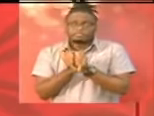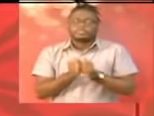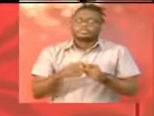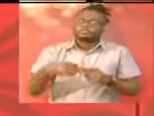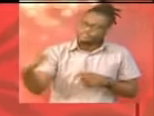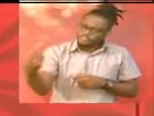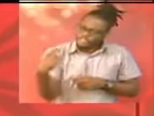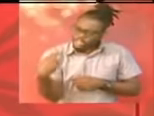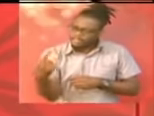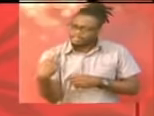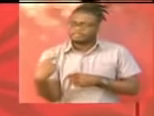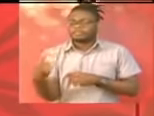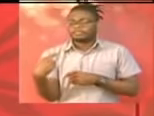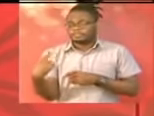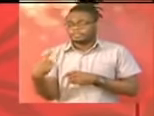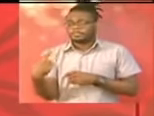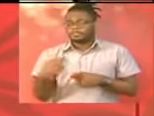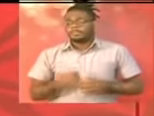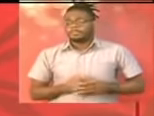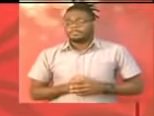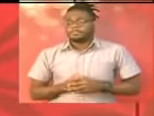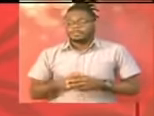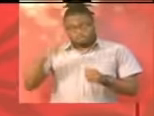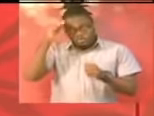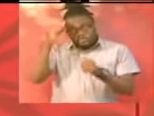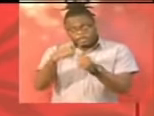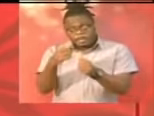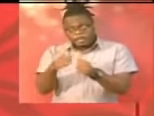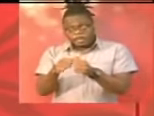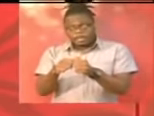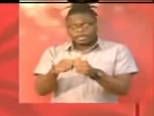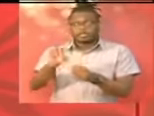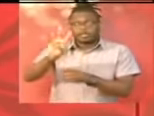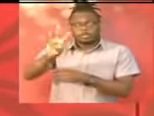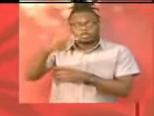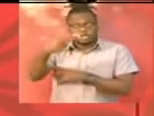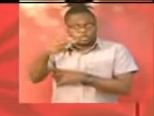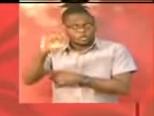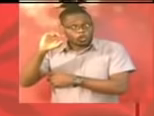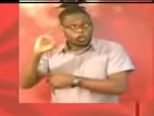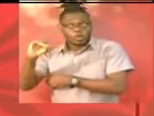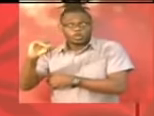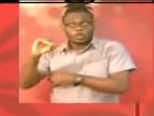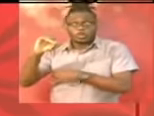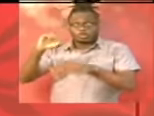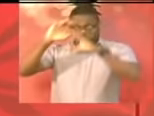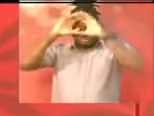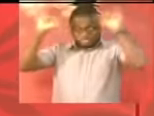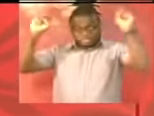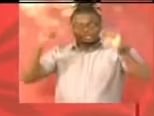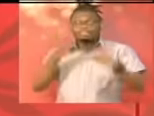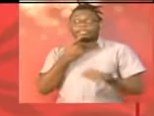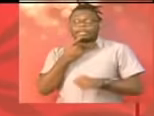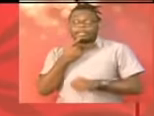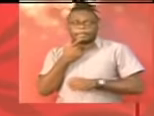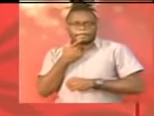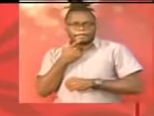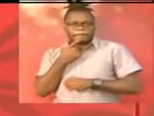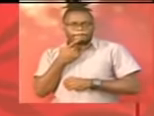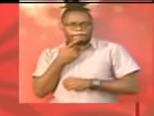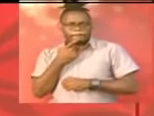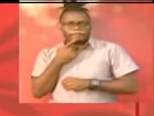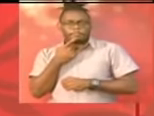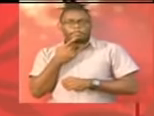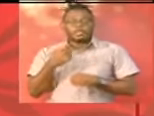Health Organization Director General, Dr. Tedros Adhanom Ghebreyesus, This is a